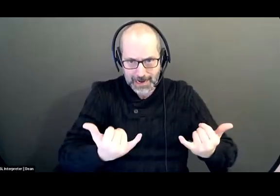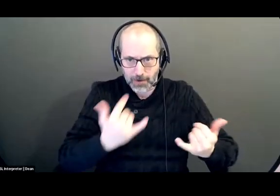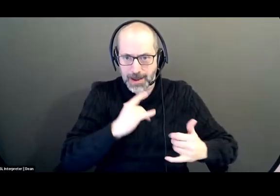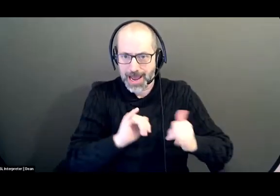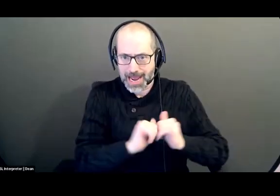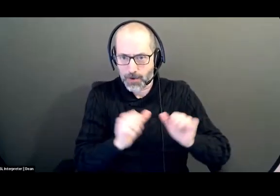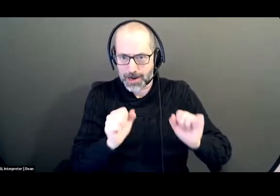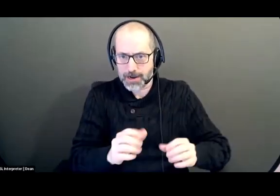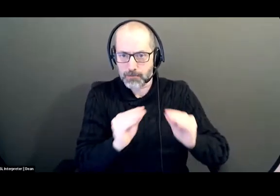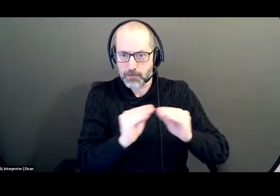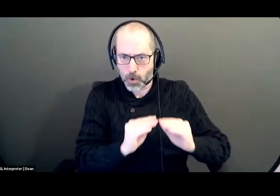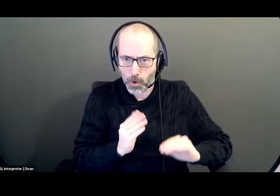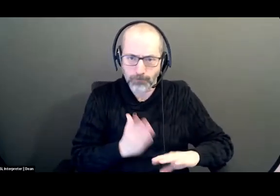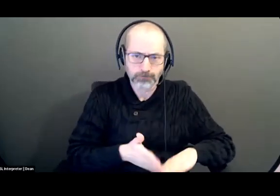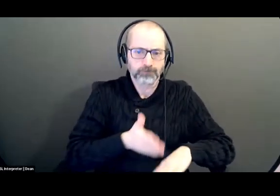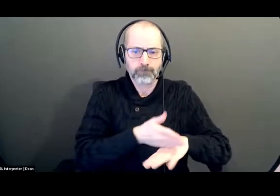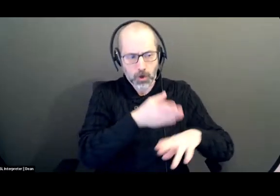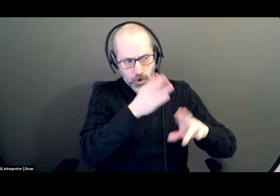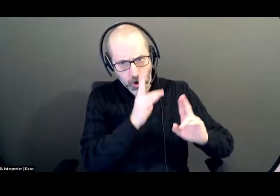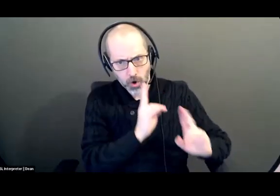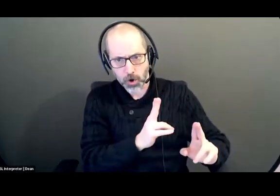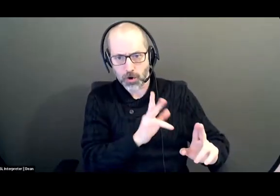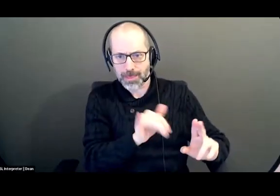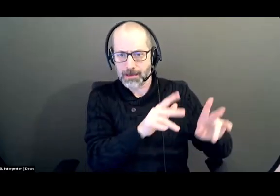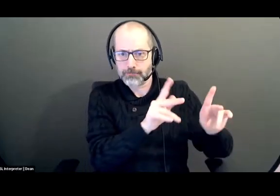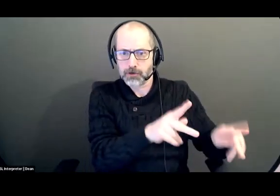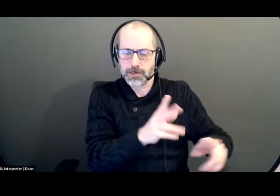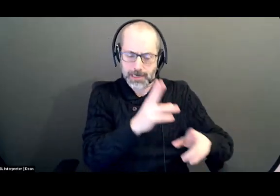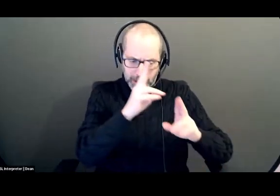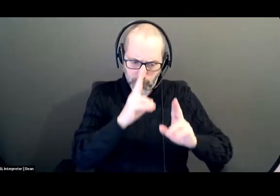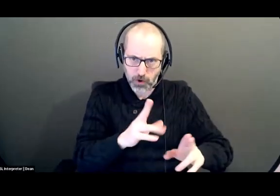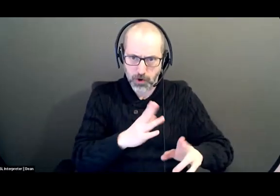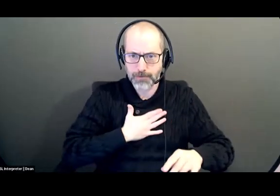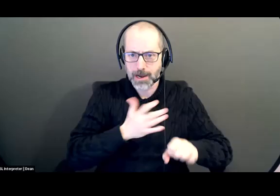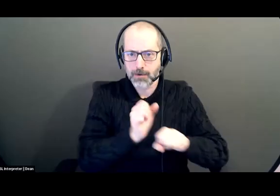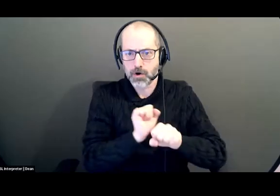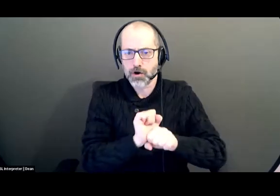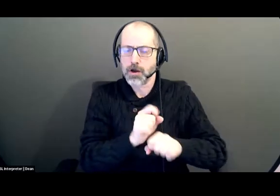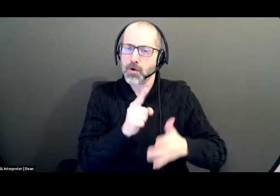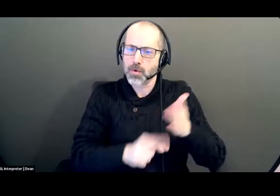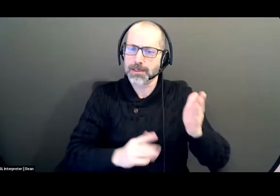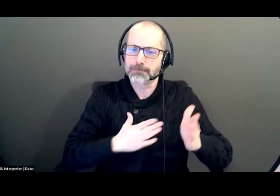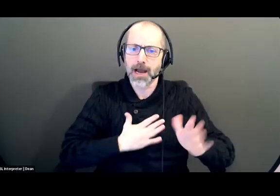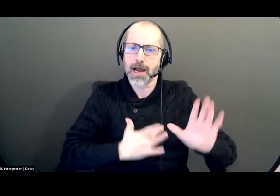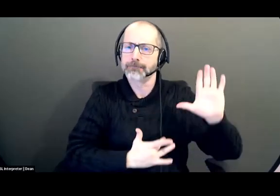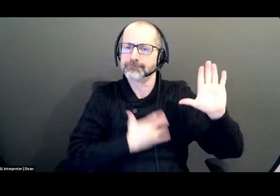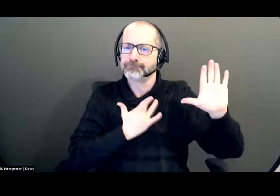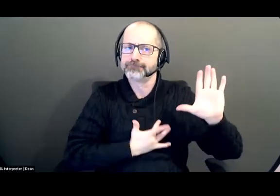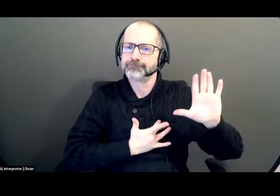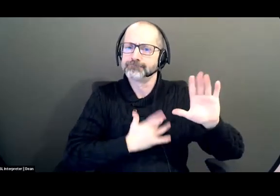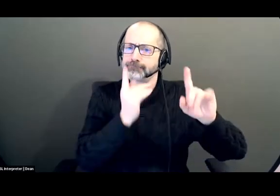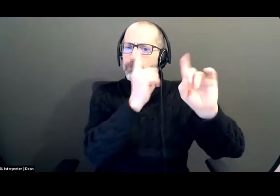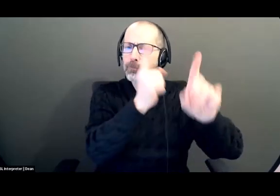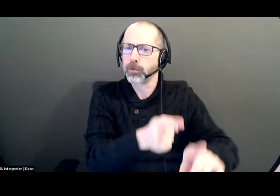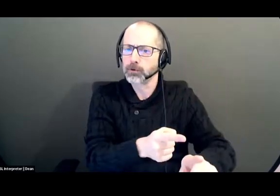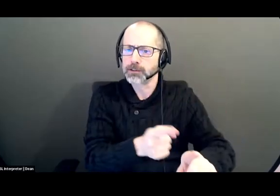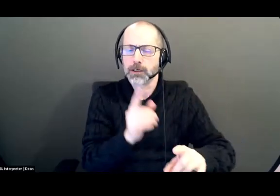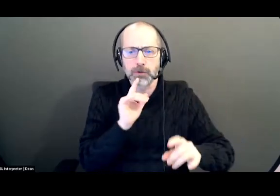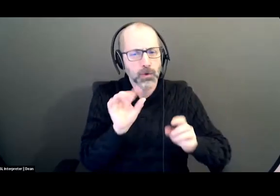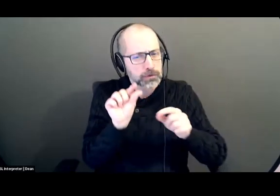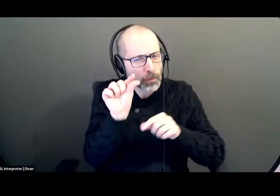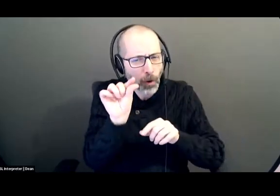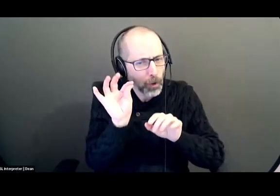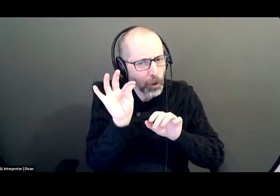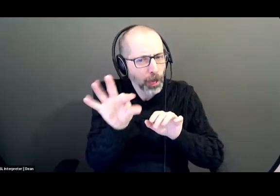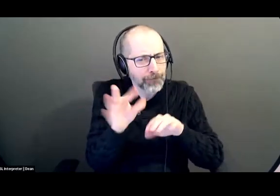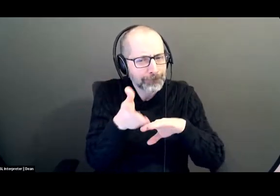Pressures change, pressures come and go. Pressures are like waves, but we are the constant. We are in the system. What is it that we're going